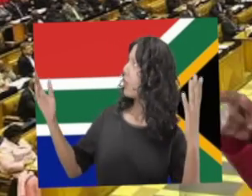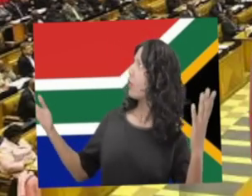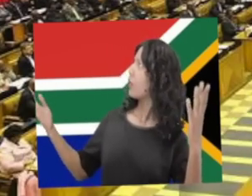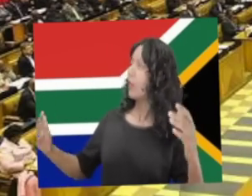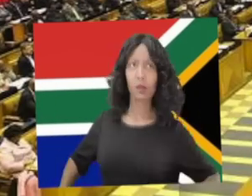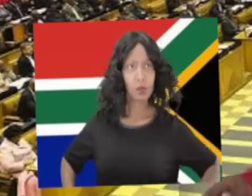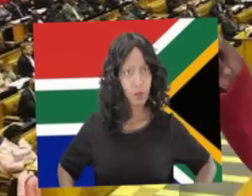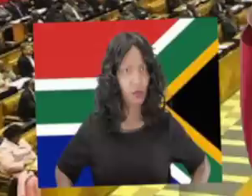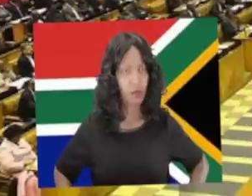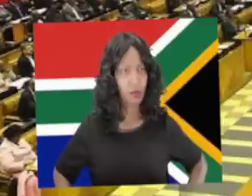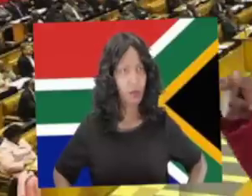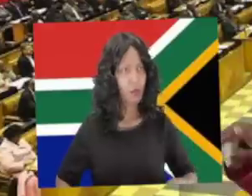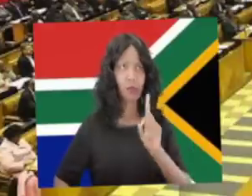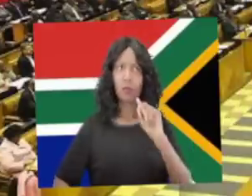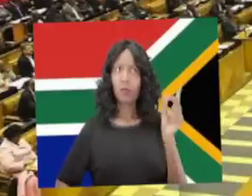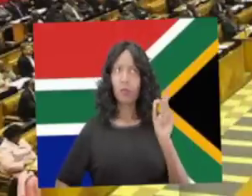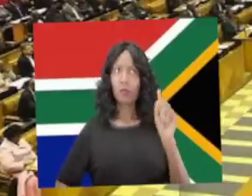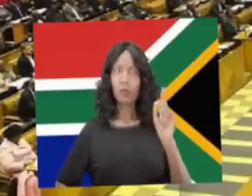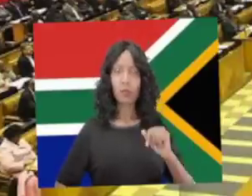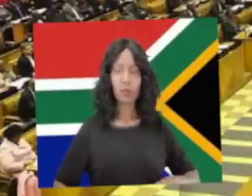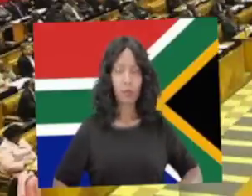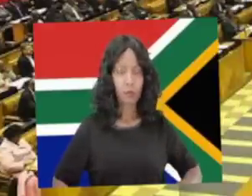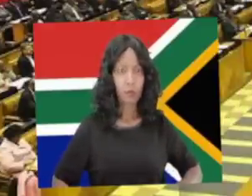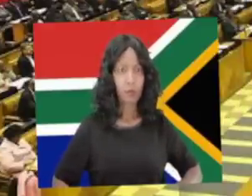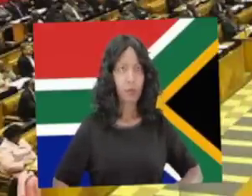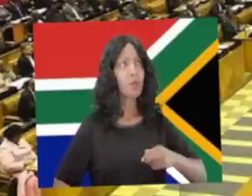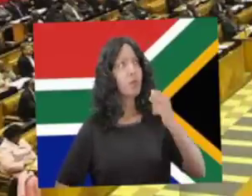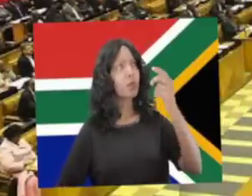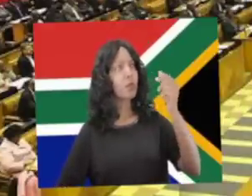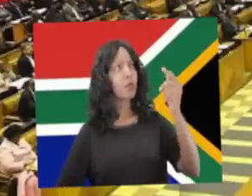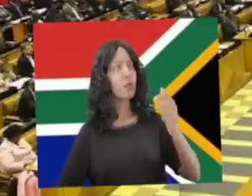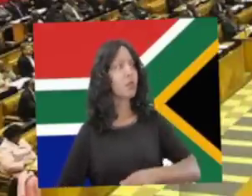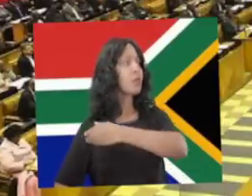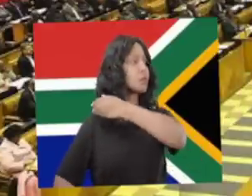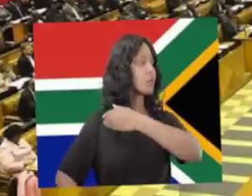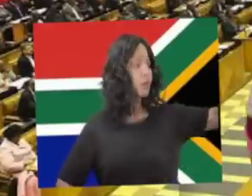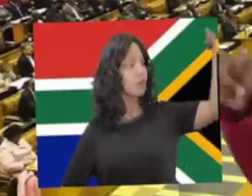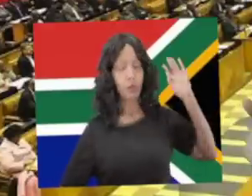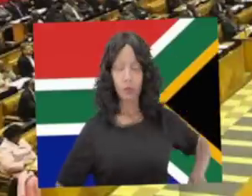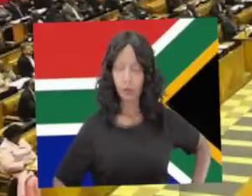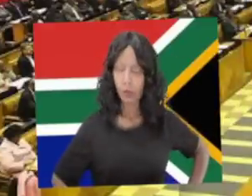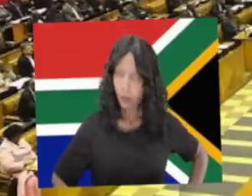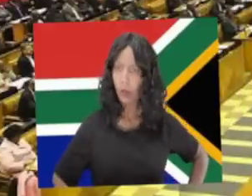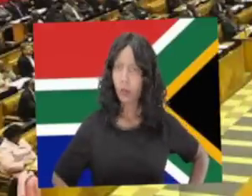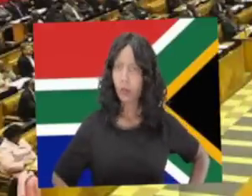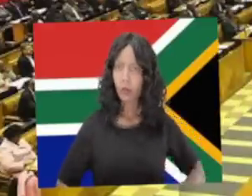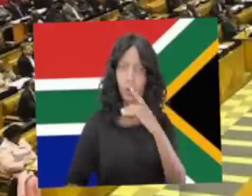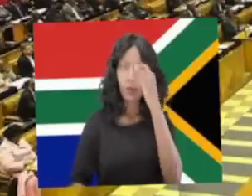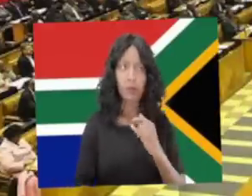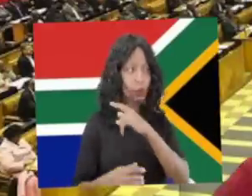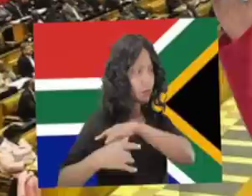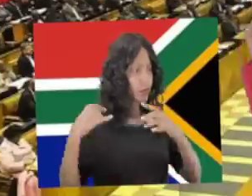that will cater and be enjoyed by the majority of the citizens of this country. We don't need these condoms to come